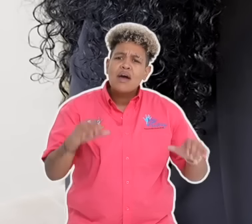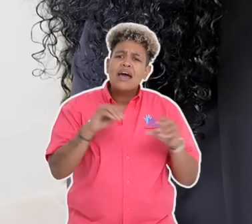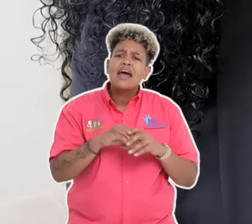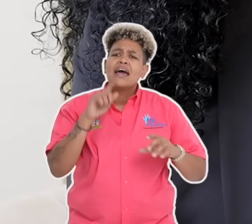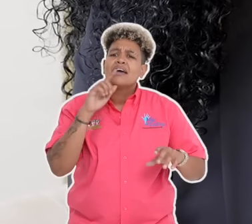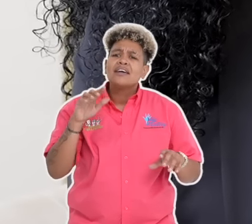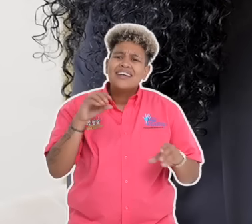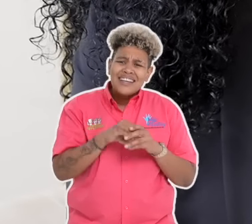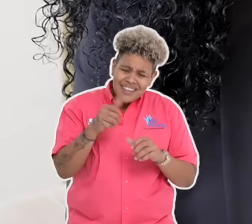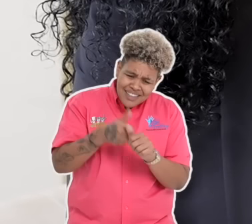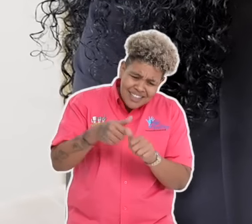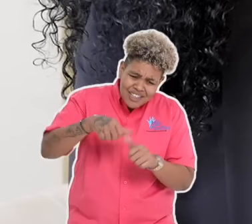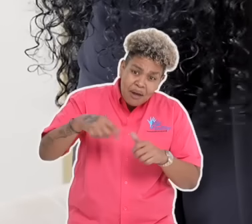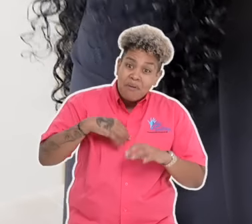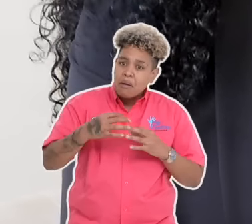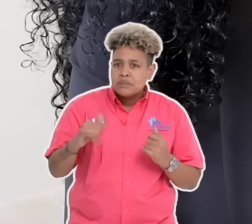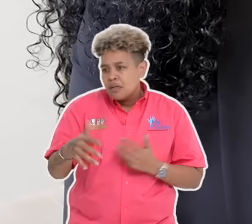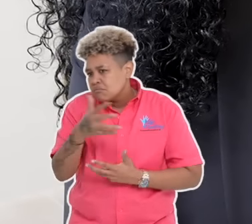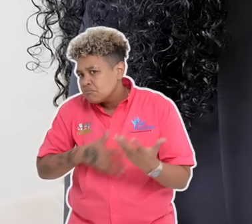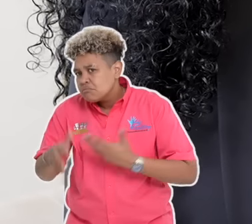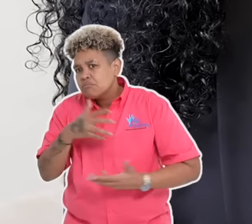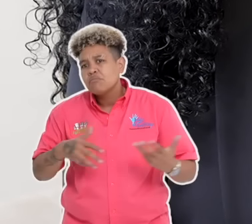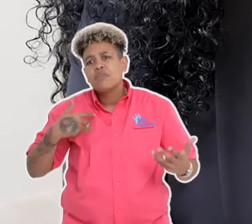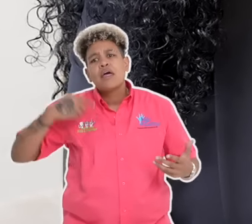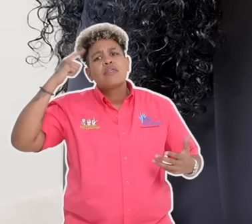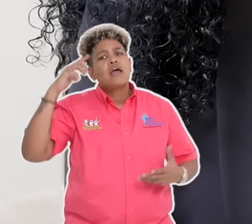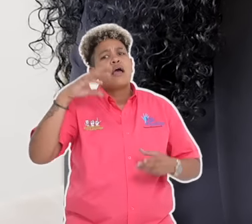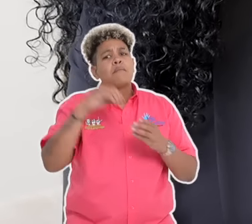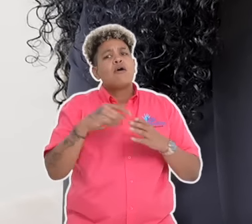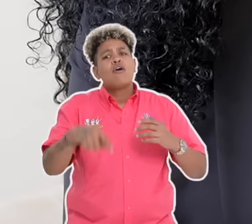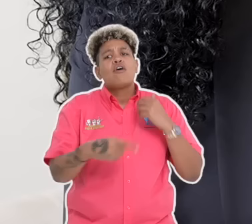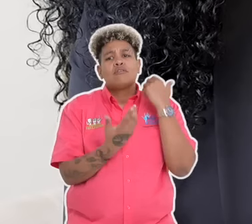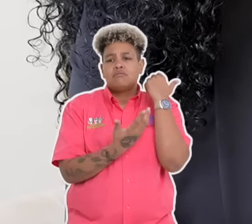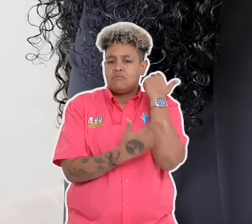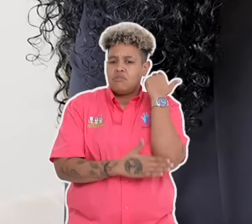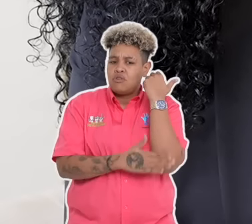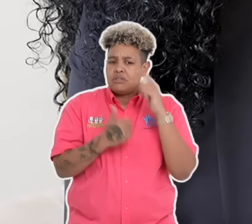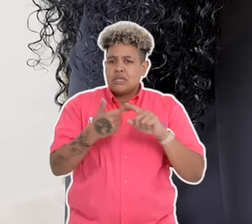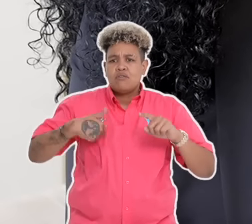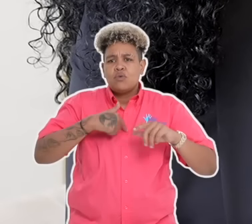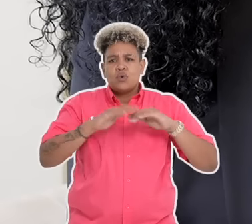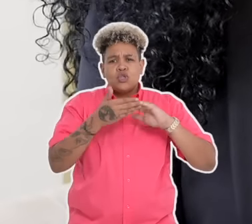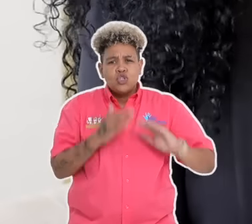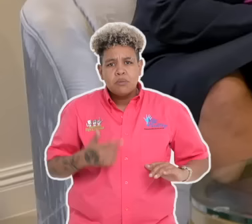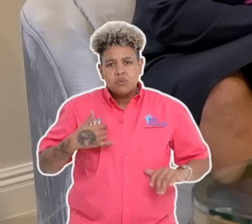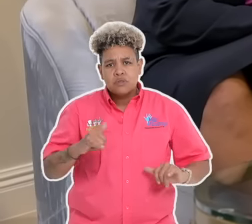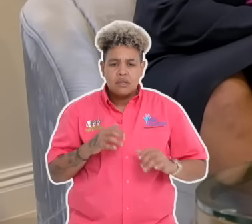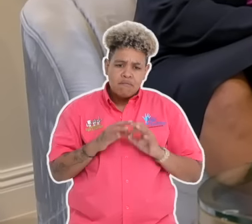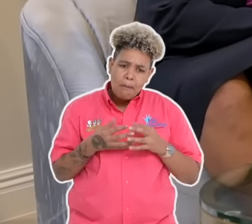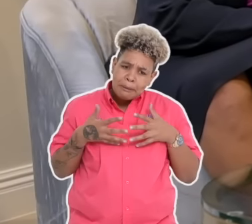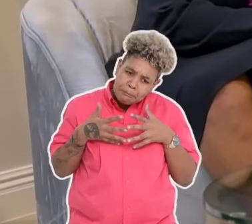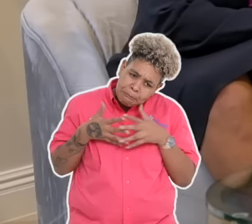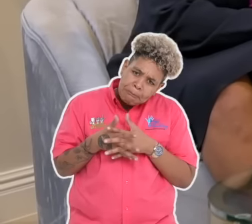remain injected in each other. My family's still like that today. Mm-hmm. I think it's a part of the country, you know, being Jamaican.